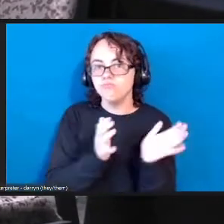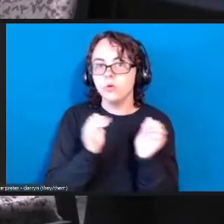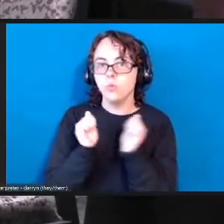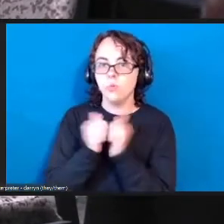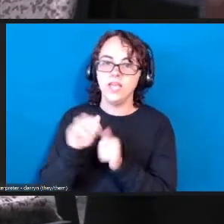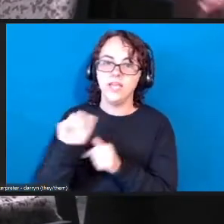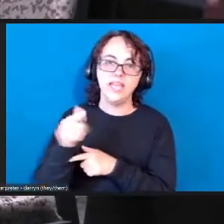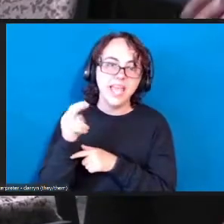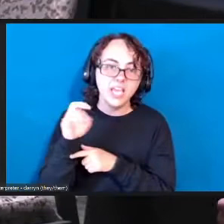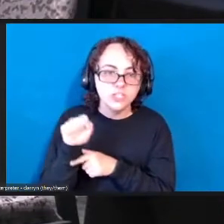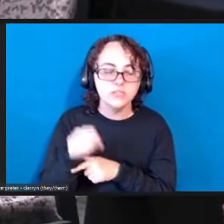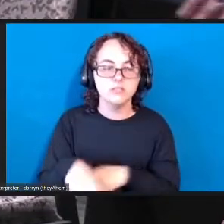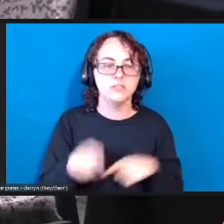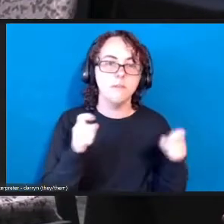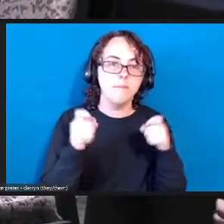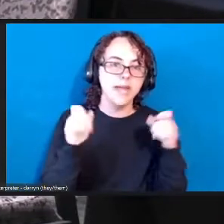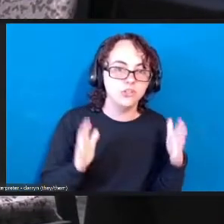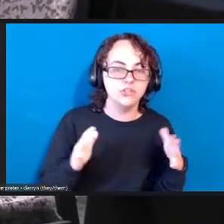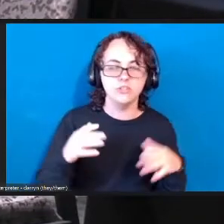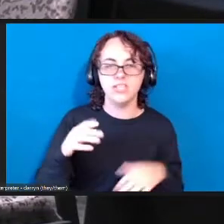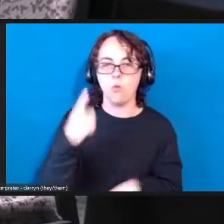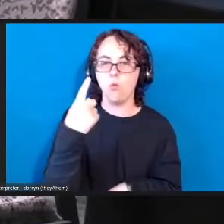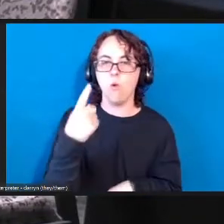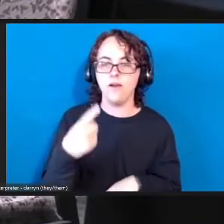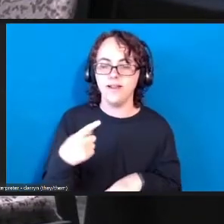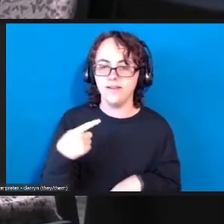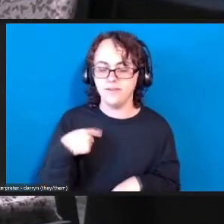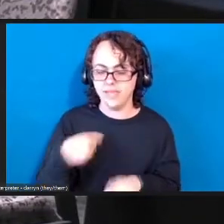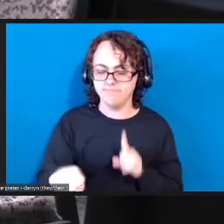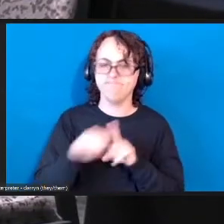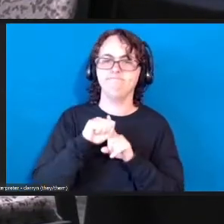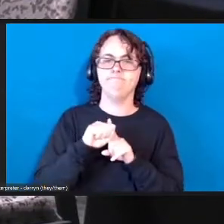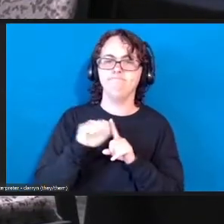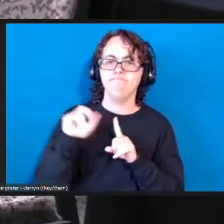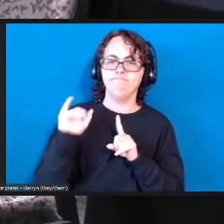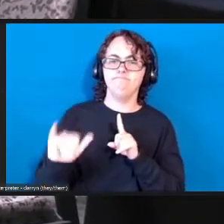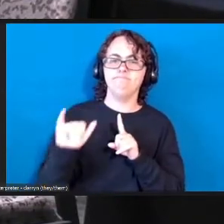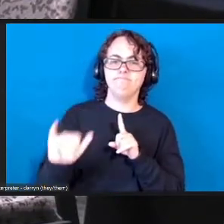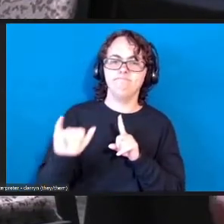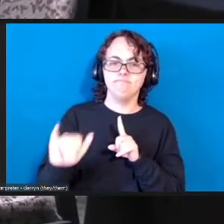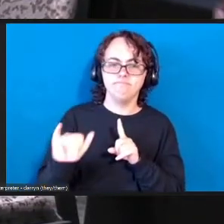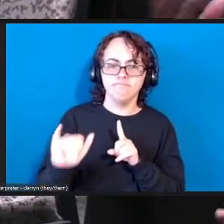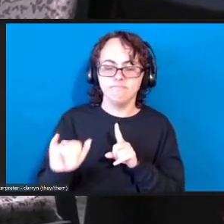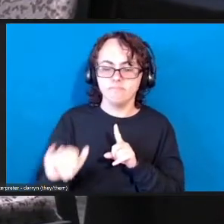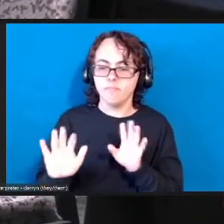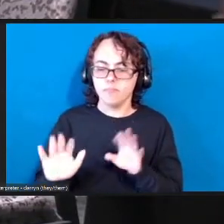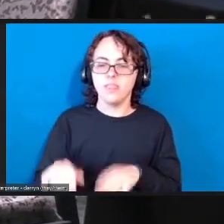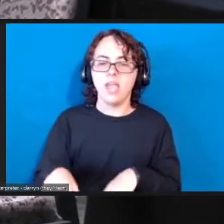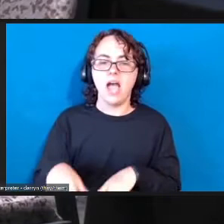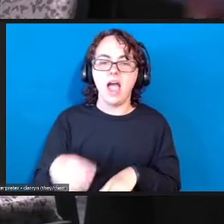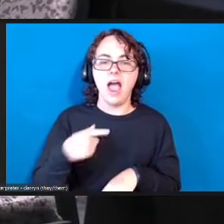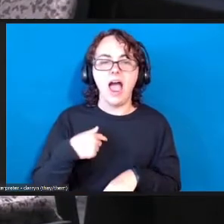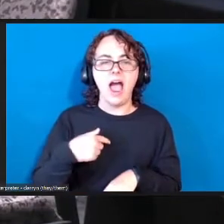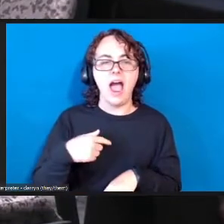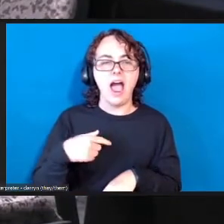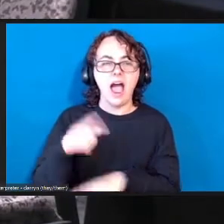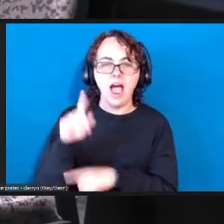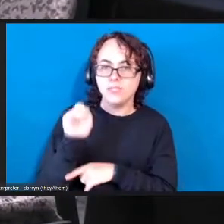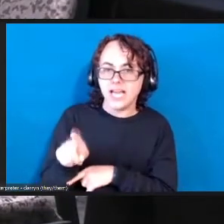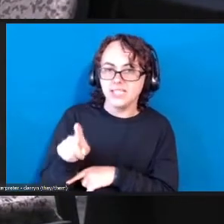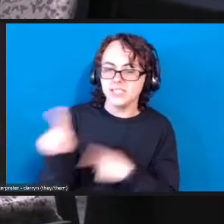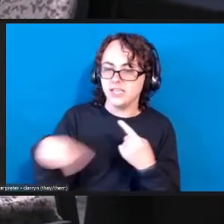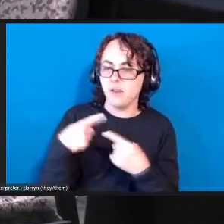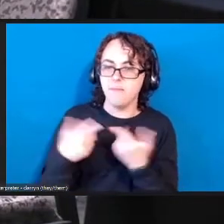sort of there's something that stuck out to me in that conversation when we I asked about, you know, what advice you